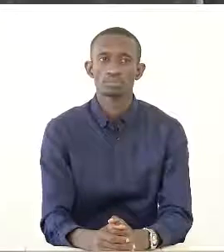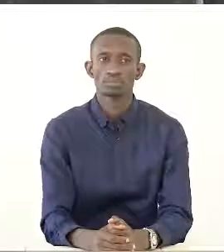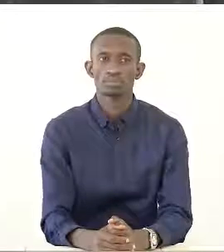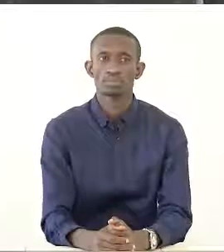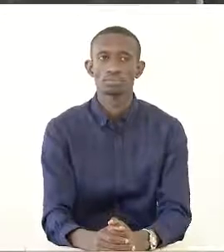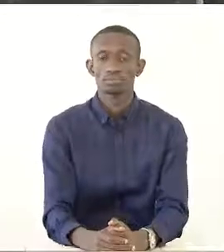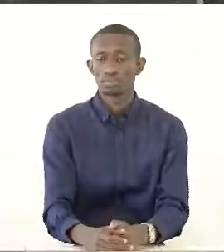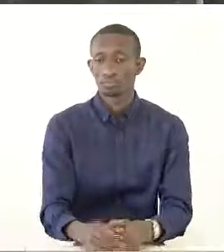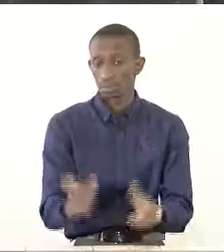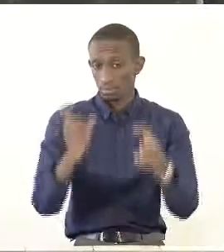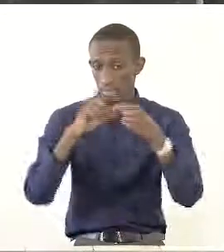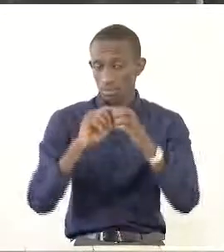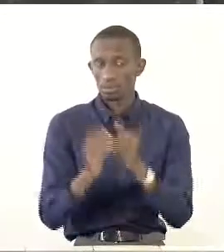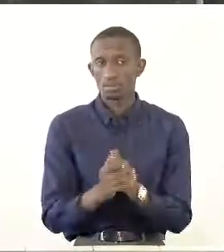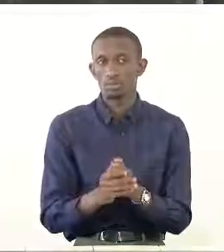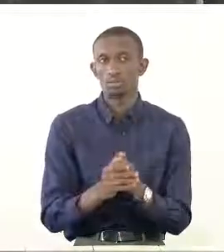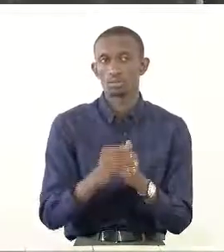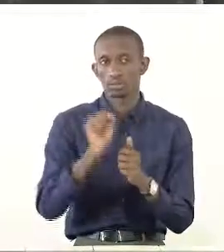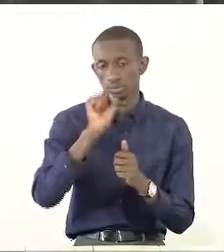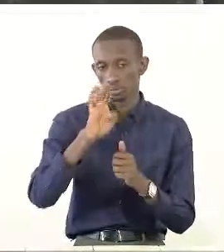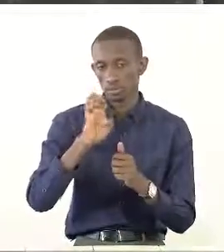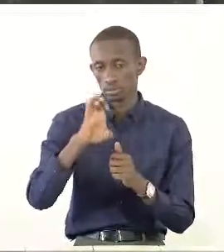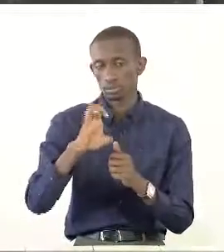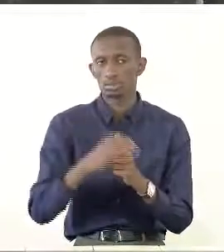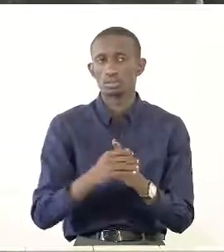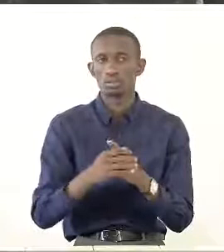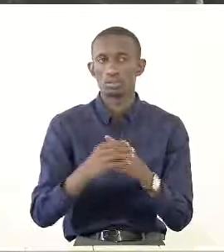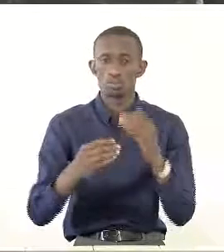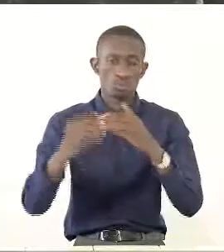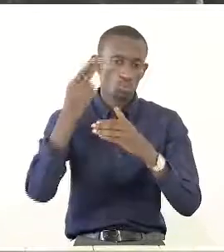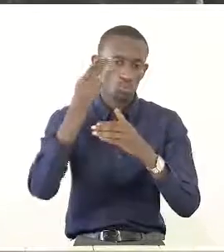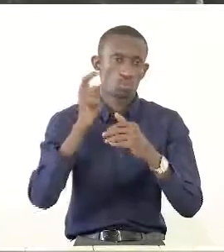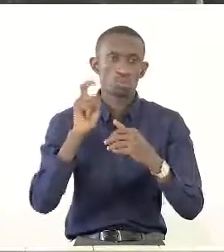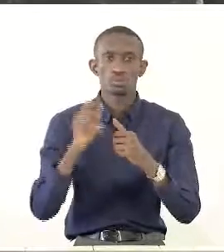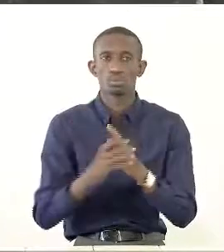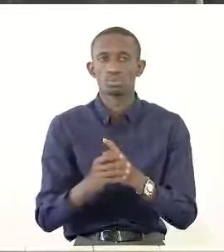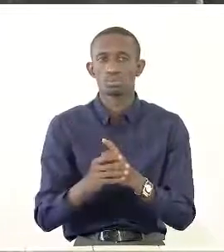Integral of sec squared x divided by tan x dx.